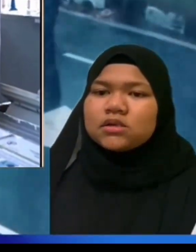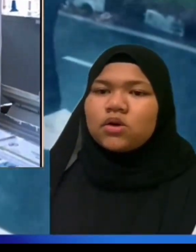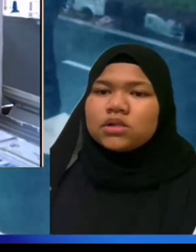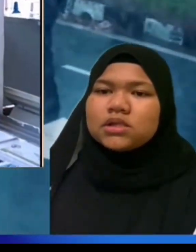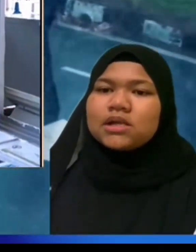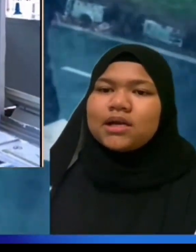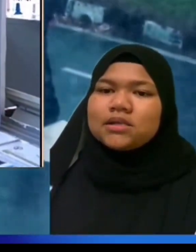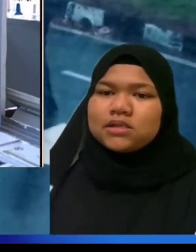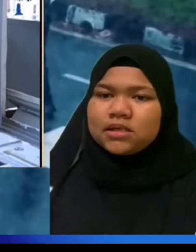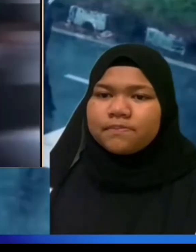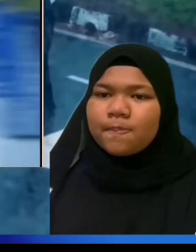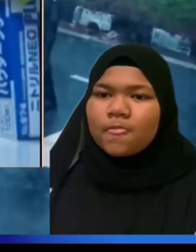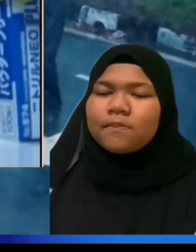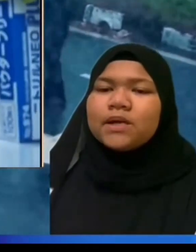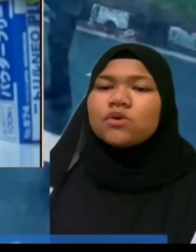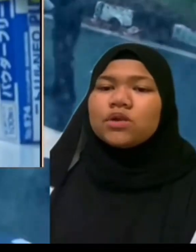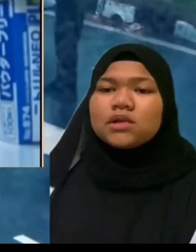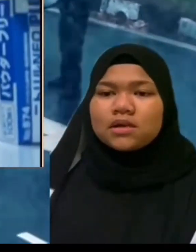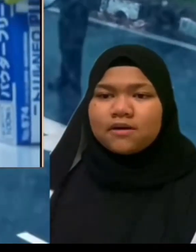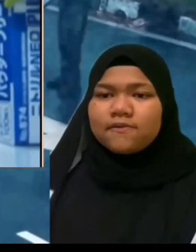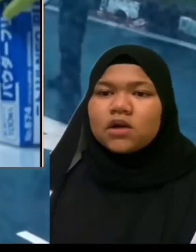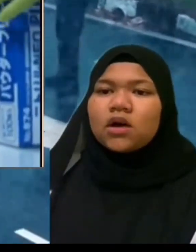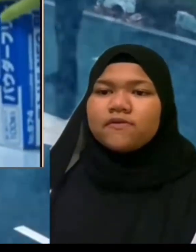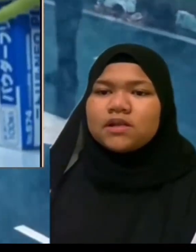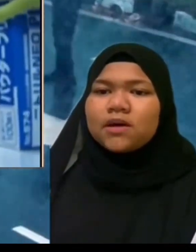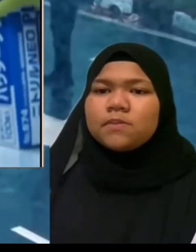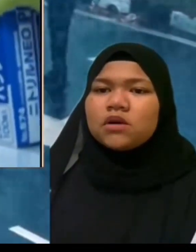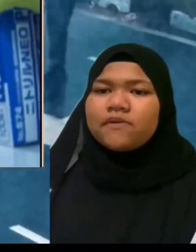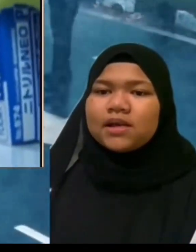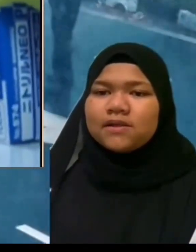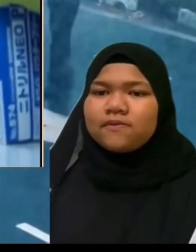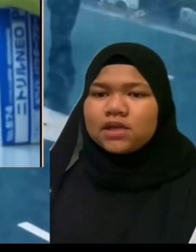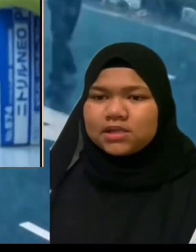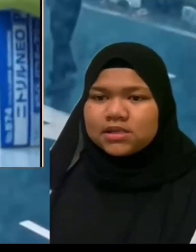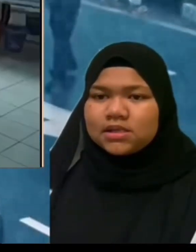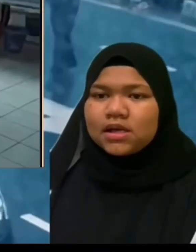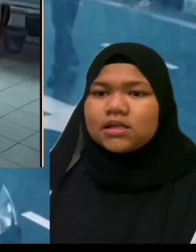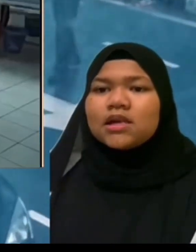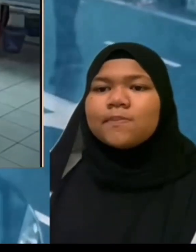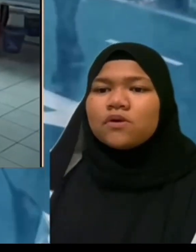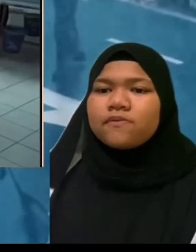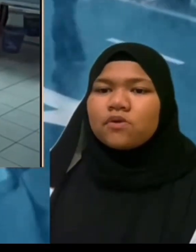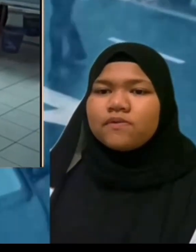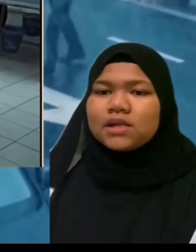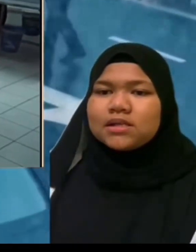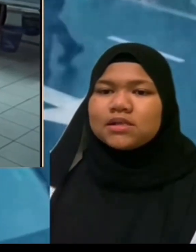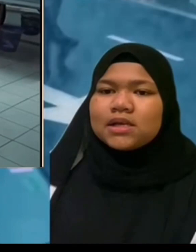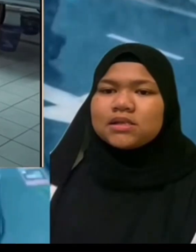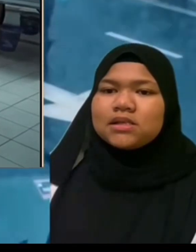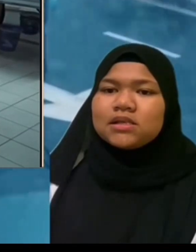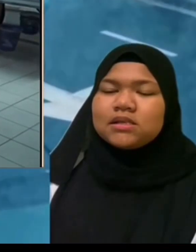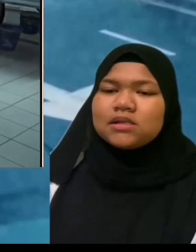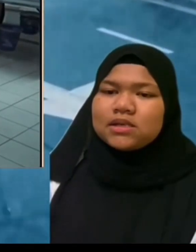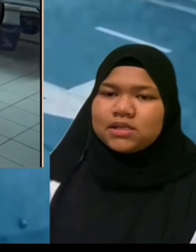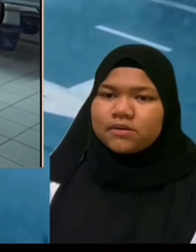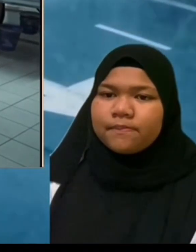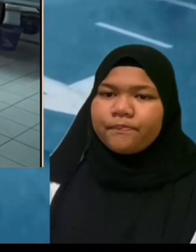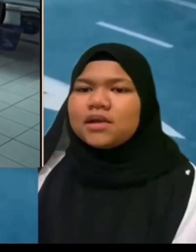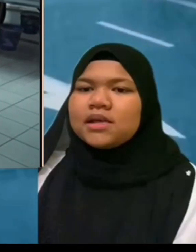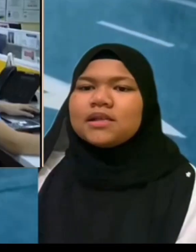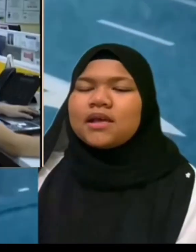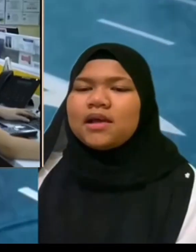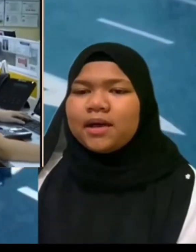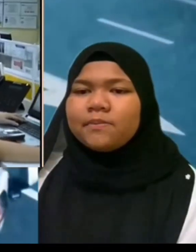and the orders under it. Based on the graph of the number of active cases, the number of COVID-19 cases is